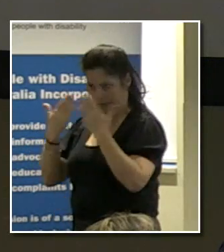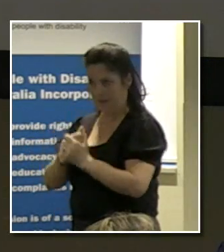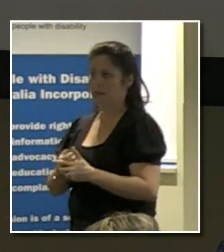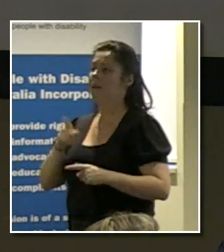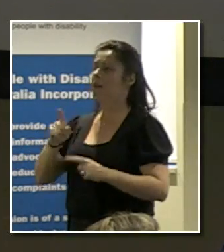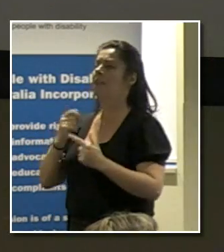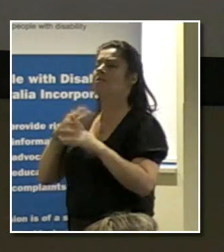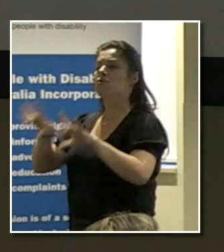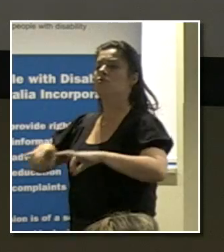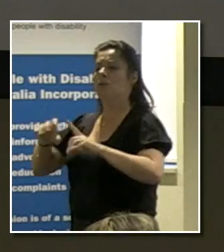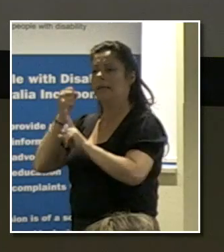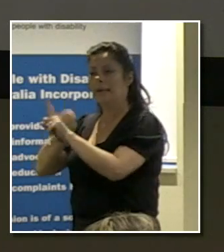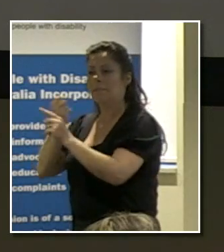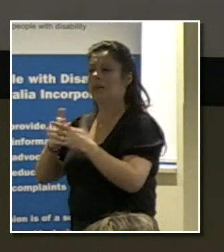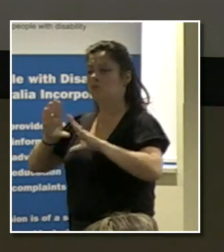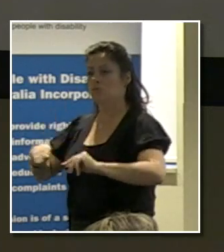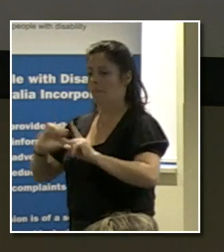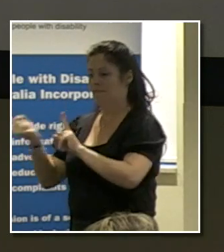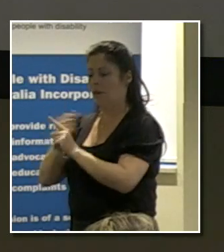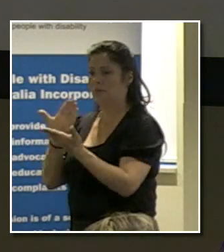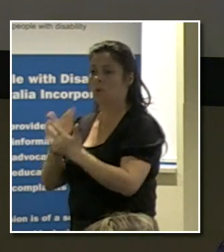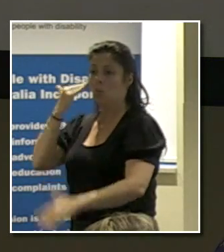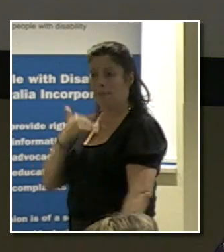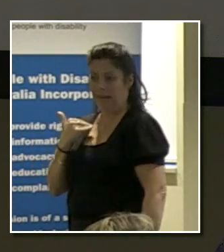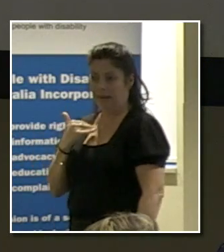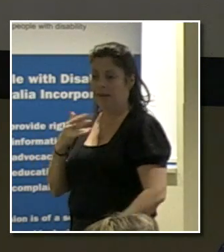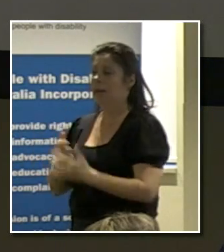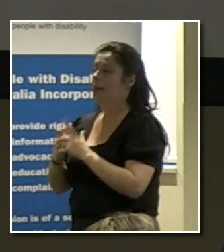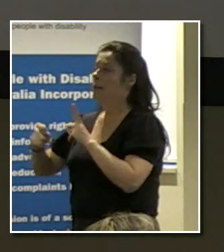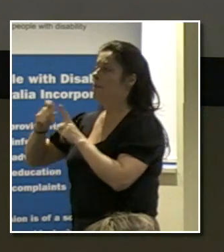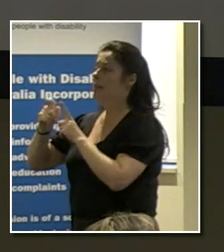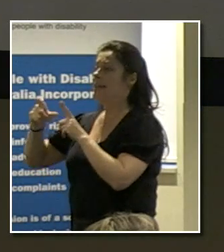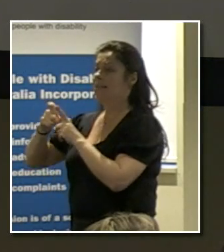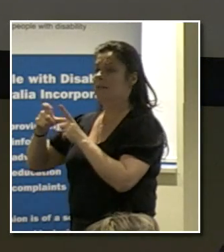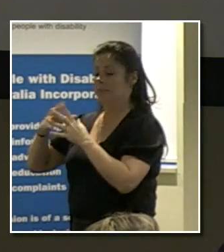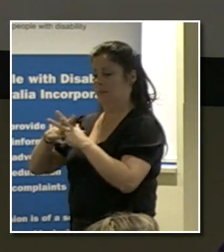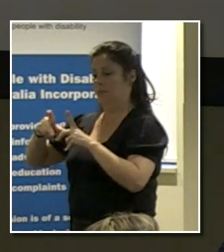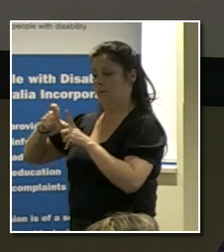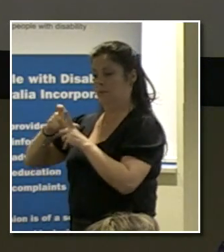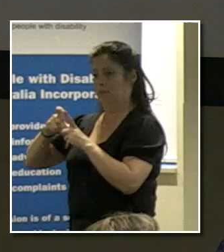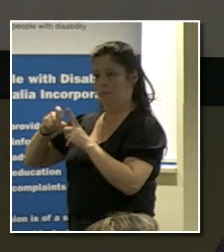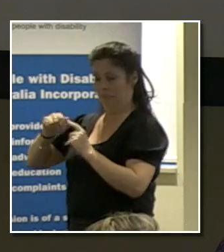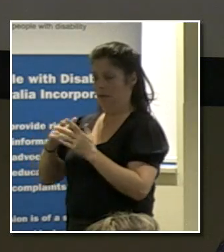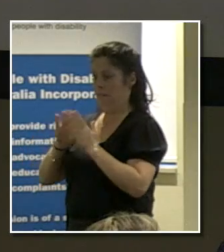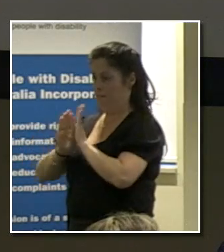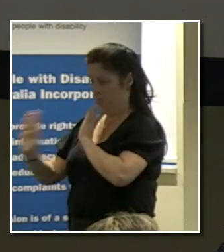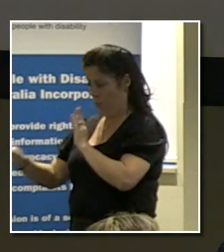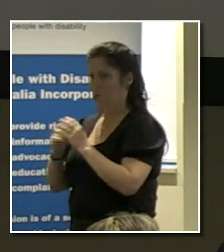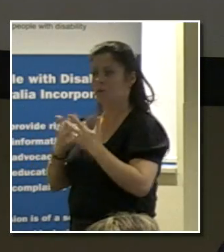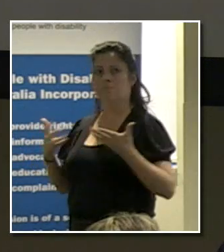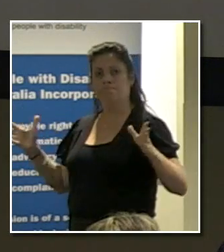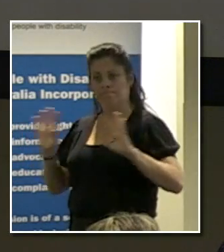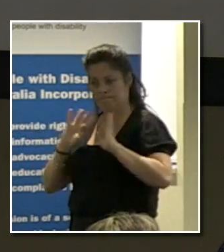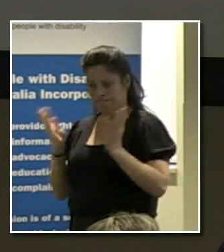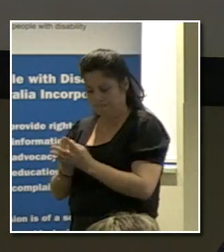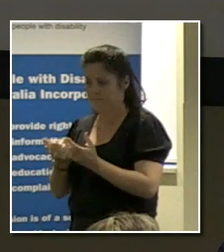women. The PWD board, people with a disability, members of the Alliance, families and supporters, came together to